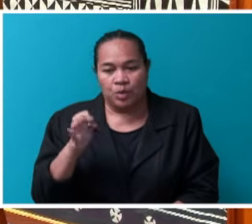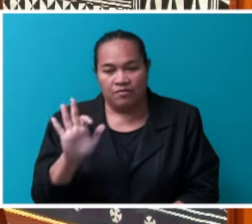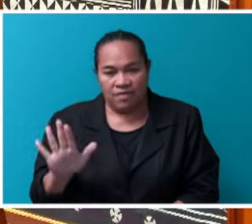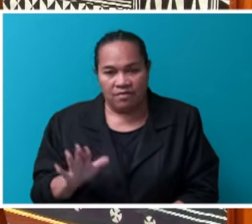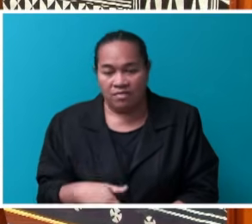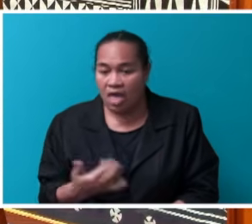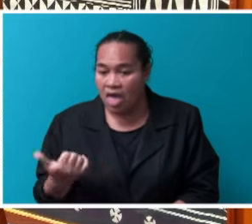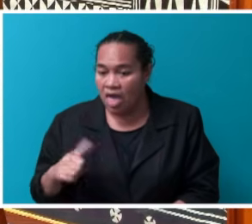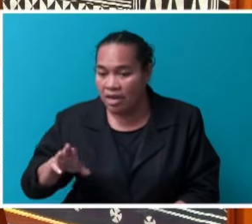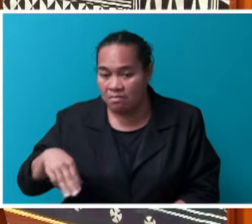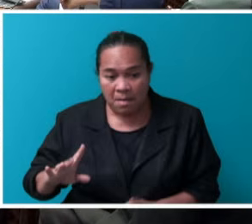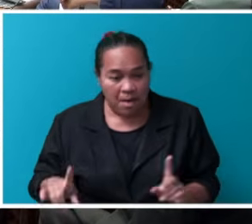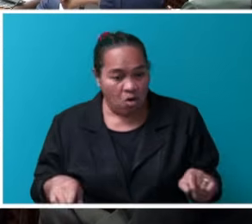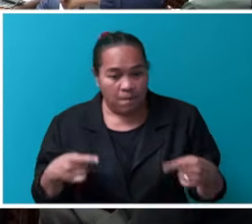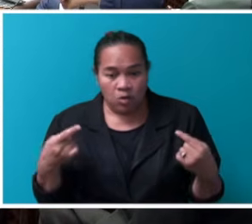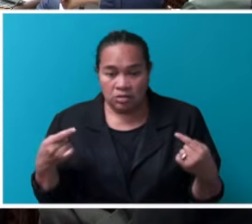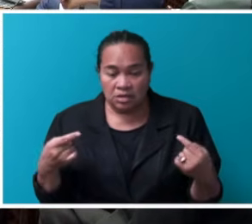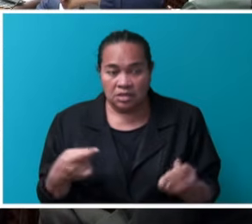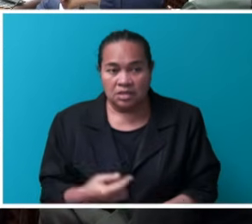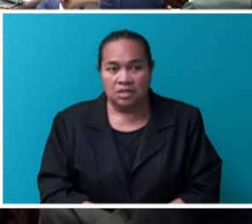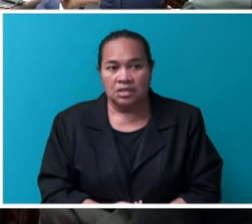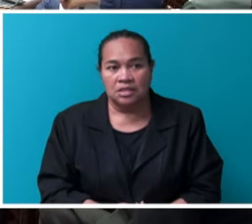Does any member oppose the motion?